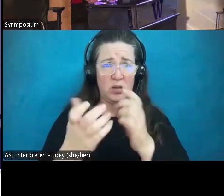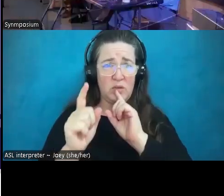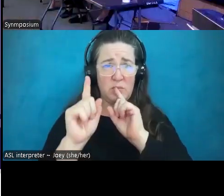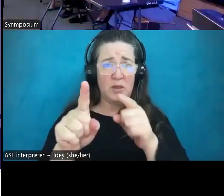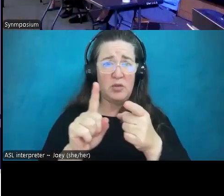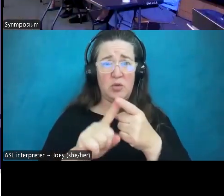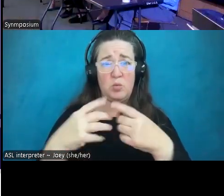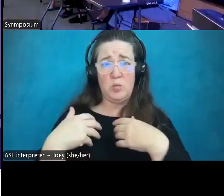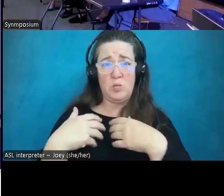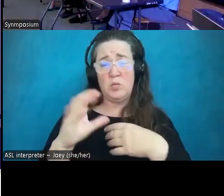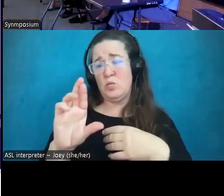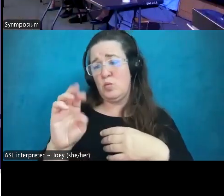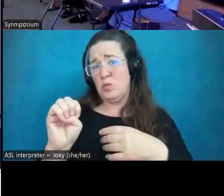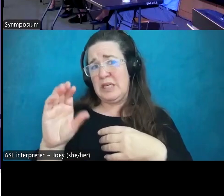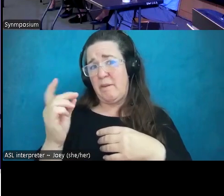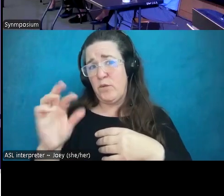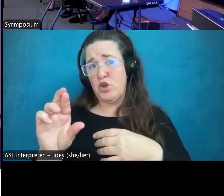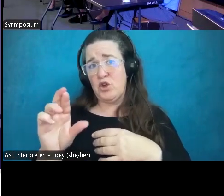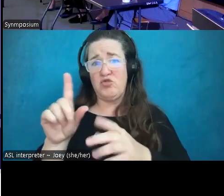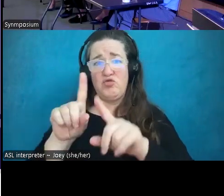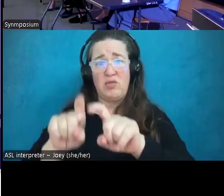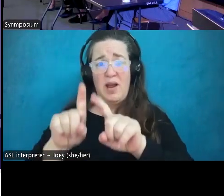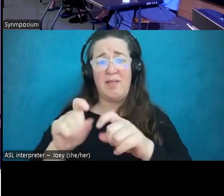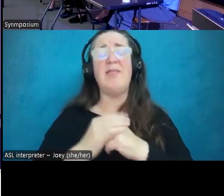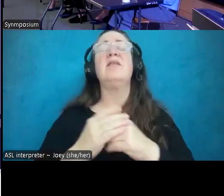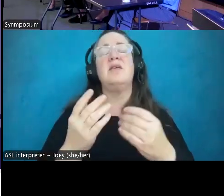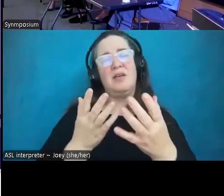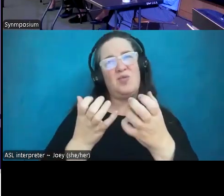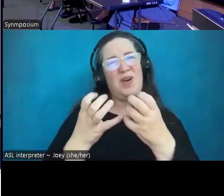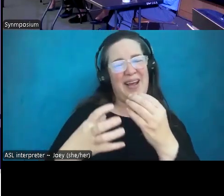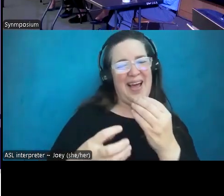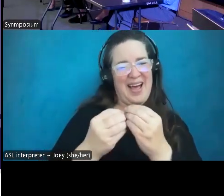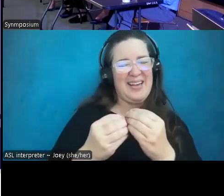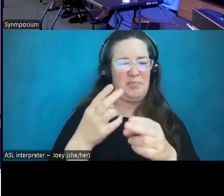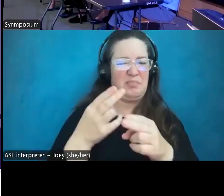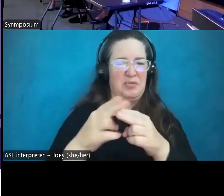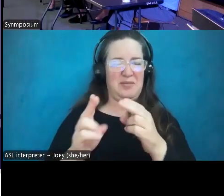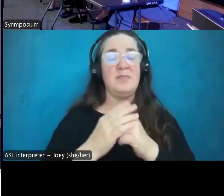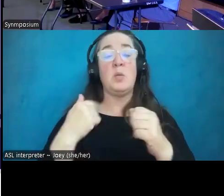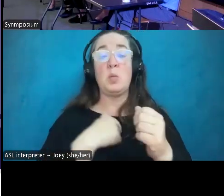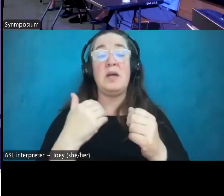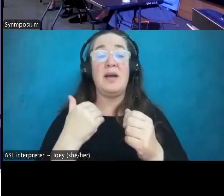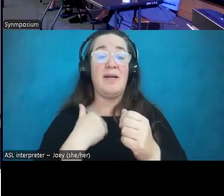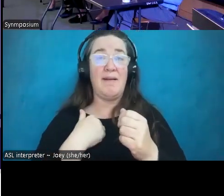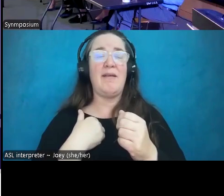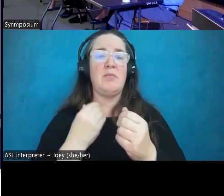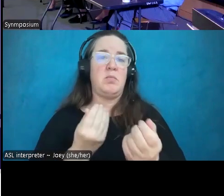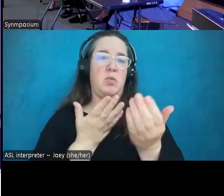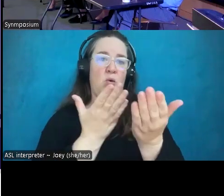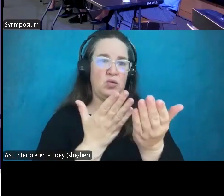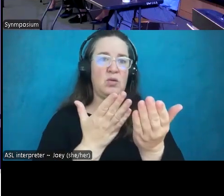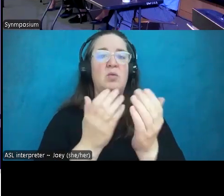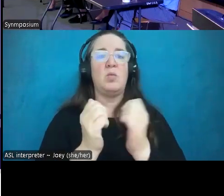Yeah, I was just I can just add briefly. We have a proposal we submitted under the regular R01